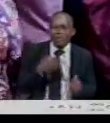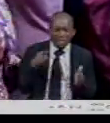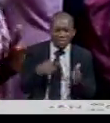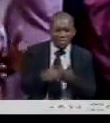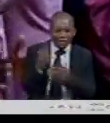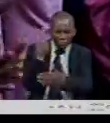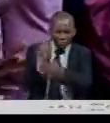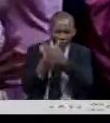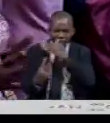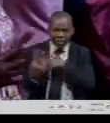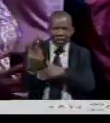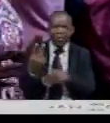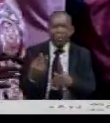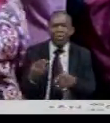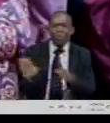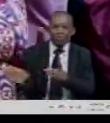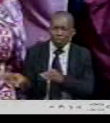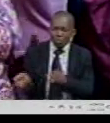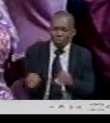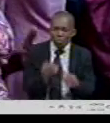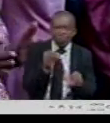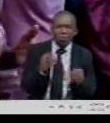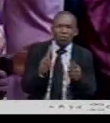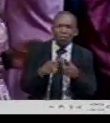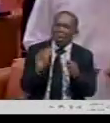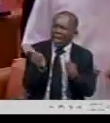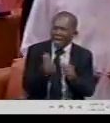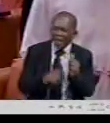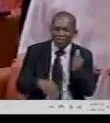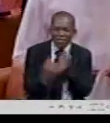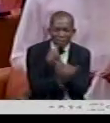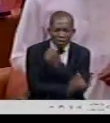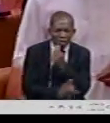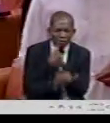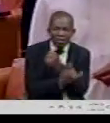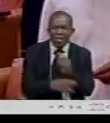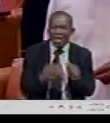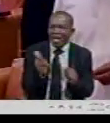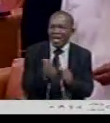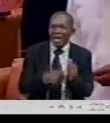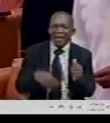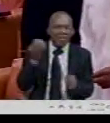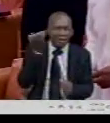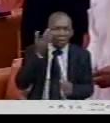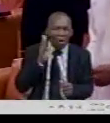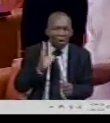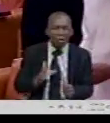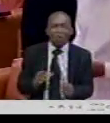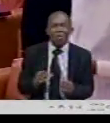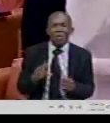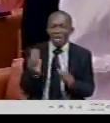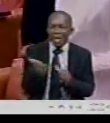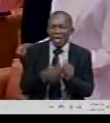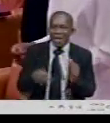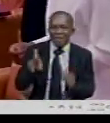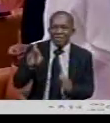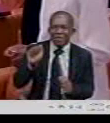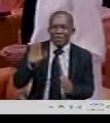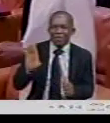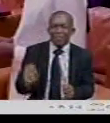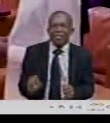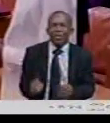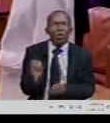GCK to take the gospel to every race, every color, every creature will be realized. Oh